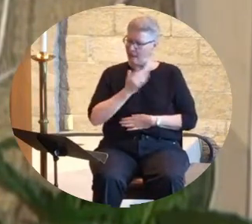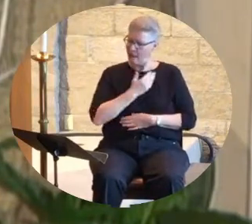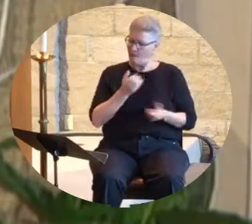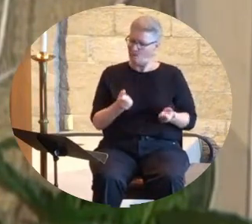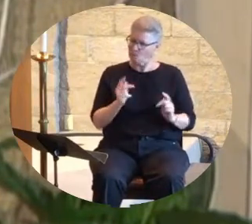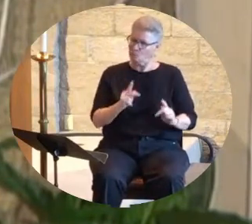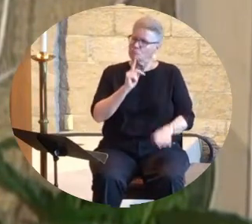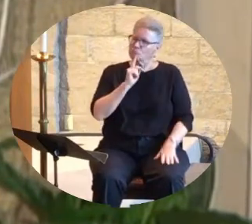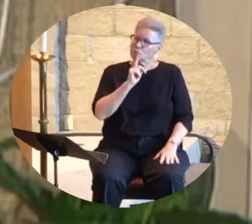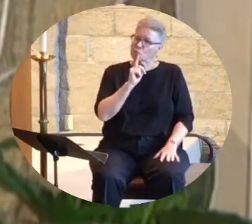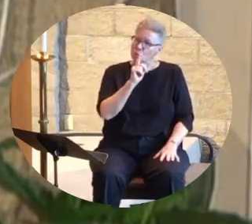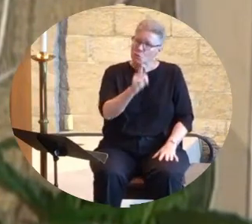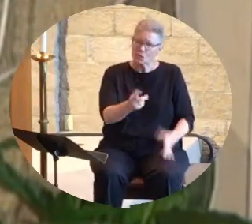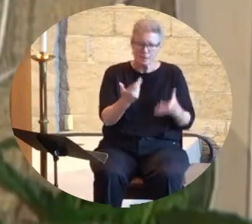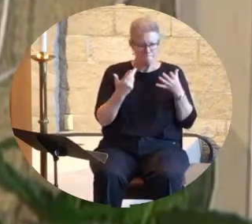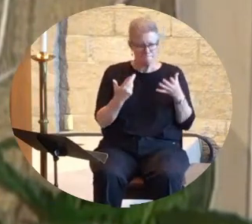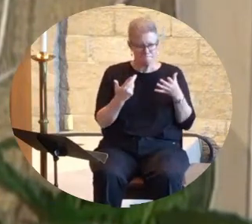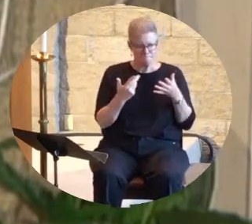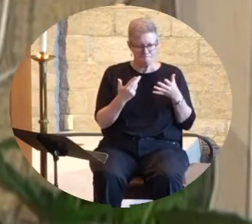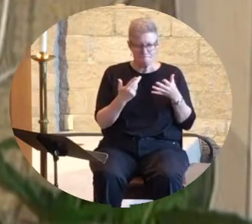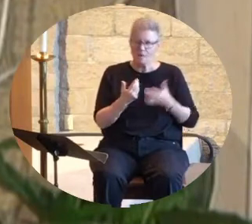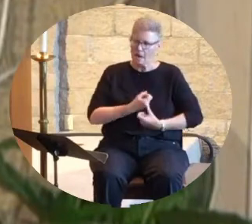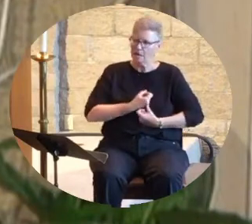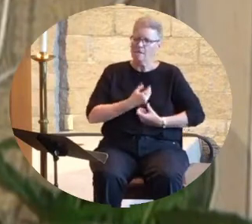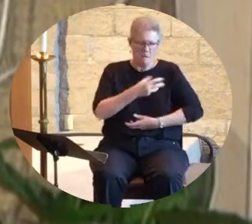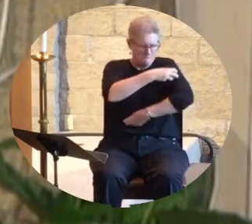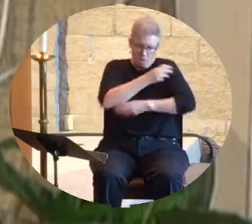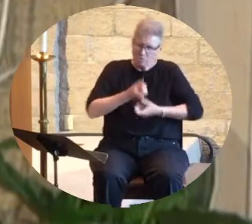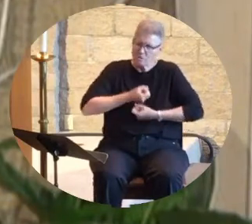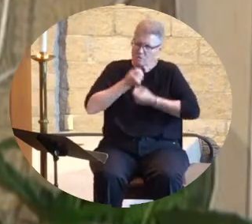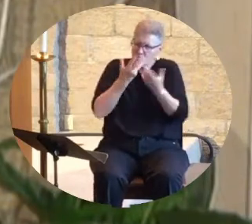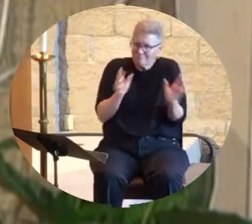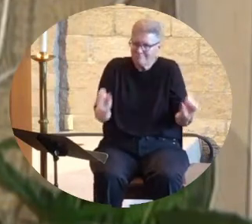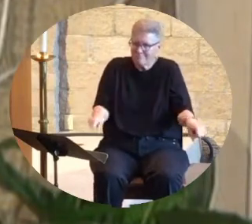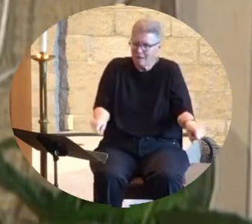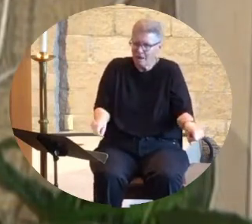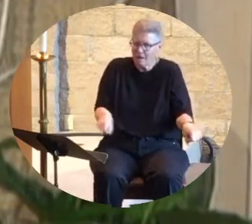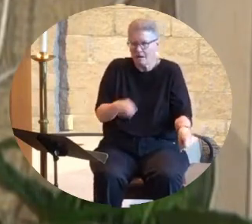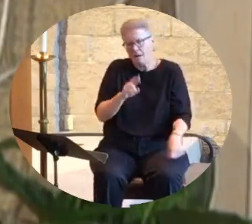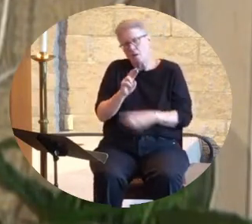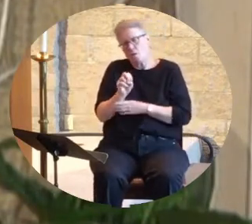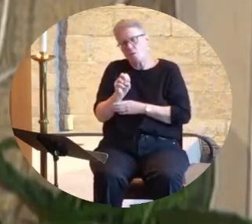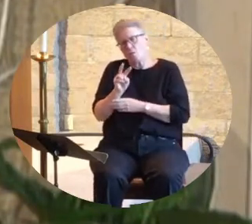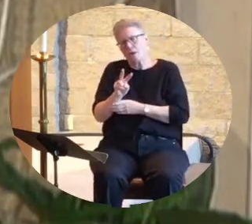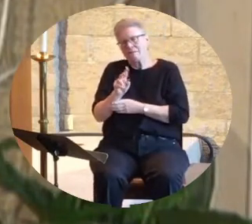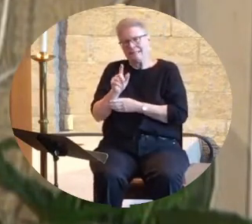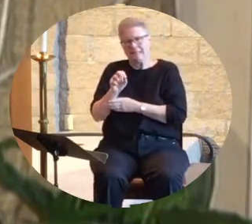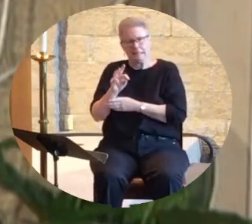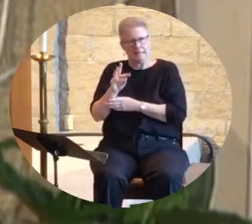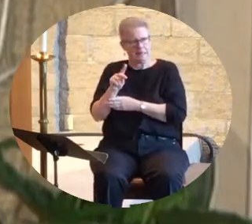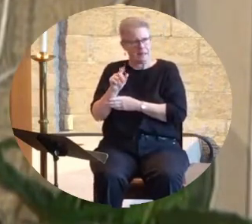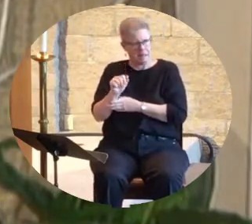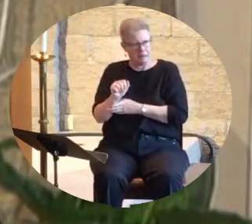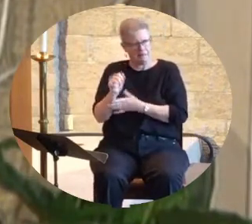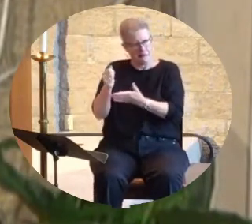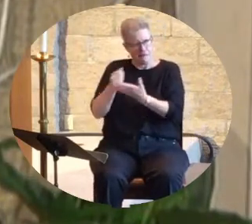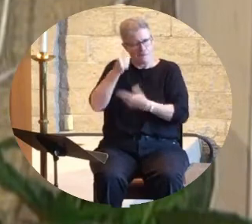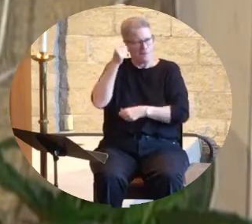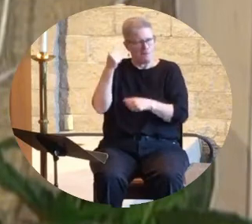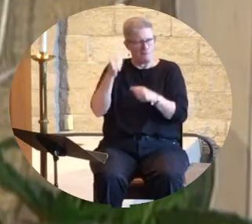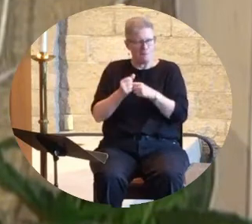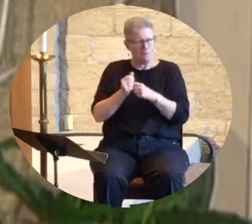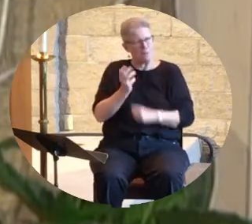birth to these powers. And Linda, Reverend Linda reminded us of that in such a beautiful way. One thing that I came